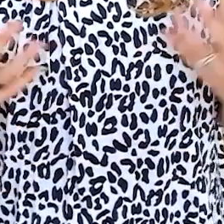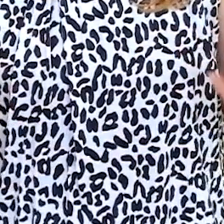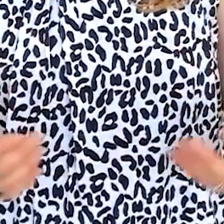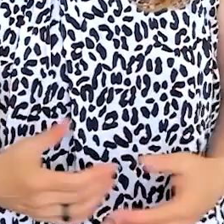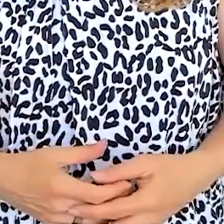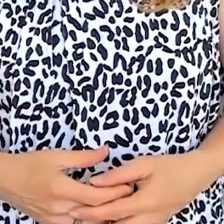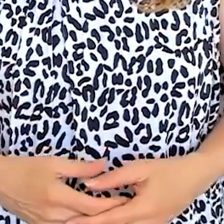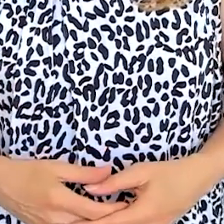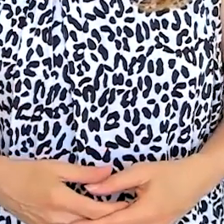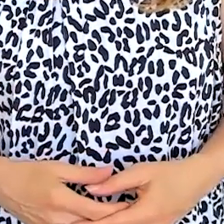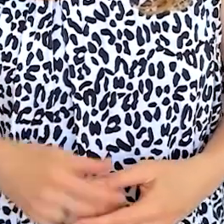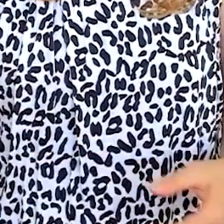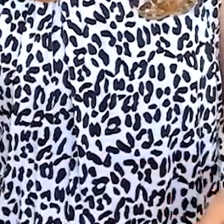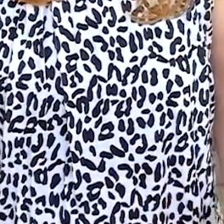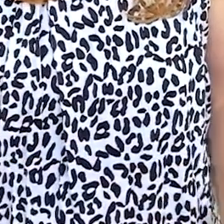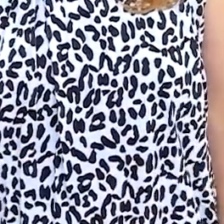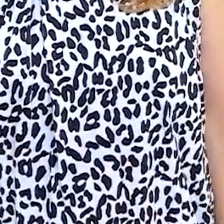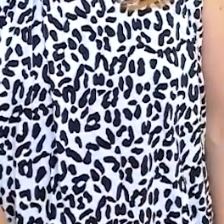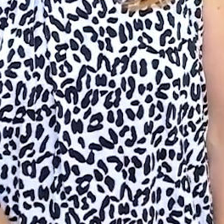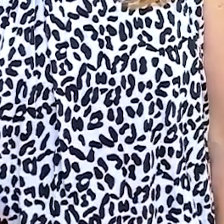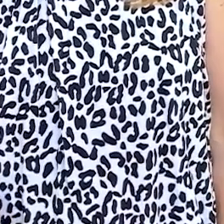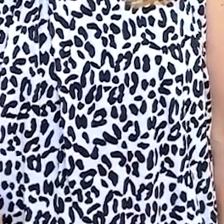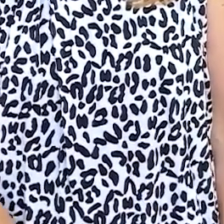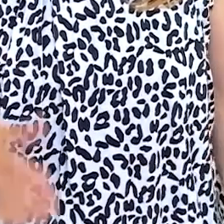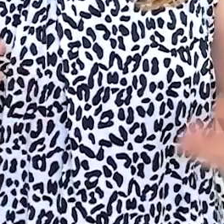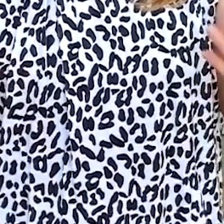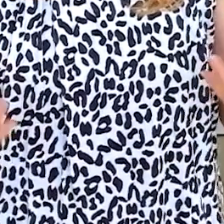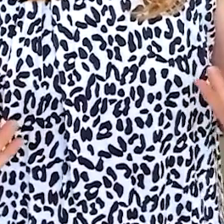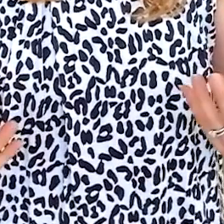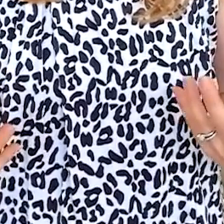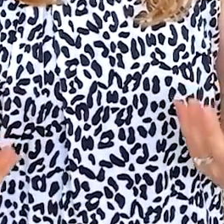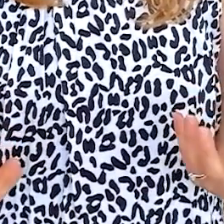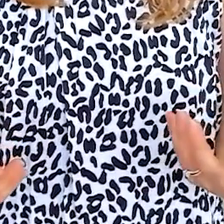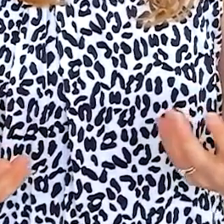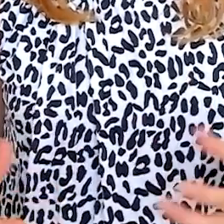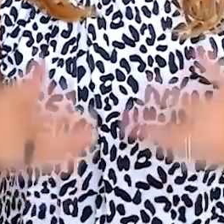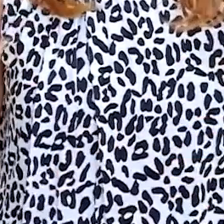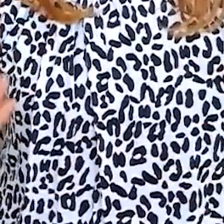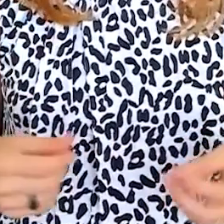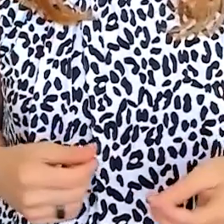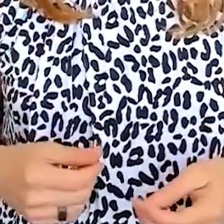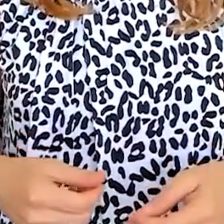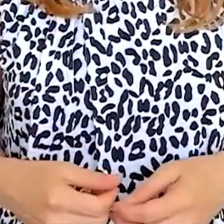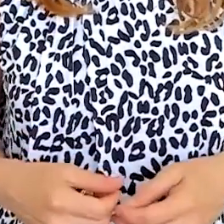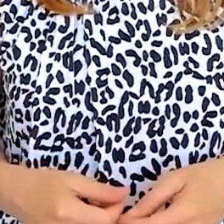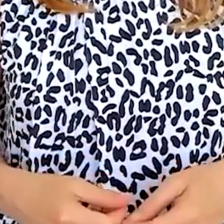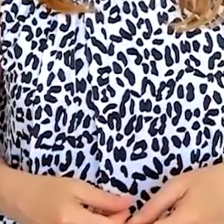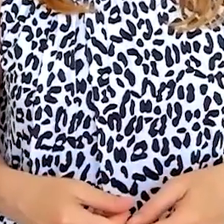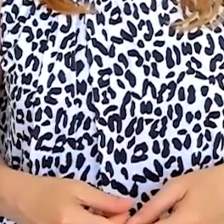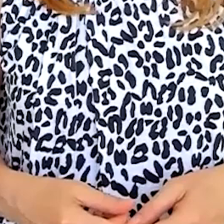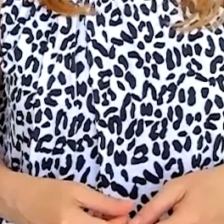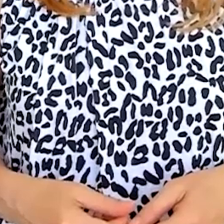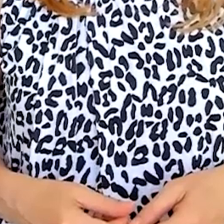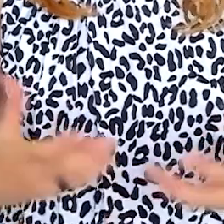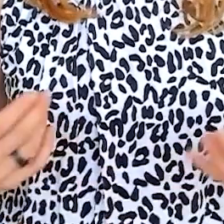everyone. I am Melinda Brianna Epler, founder and CEO of Change Catalyst and author of How to Be an Ally. I'm your host of Leading with Empathy